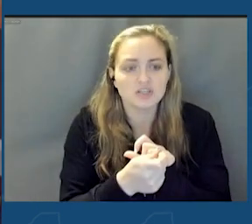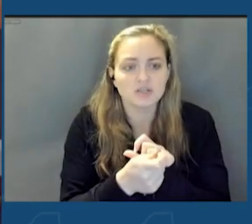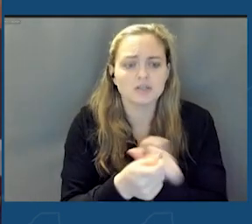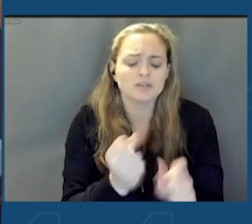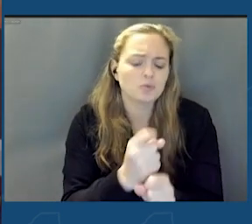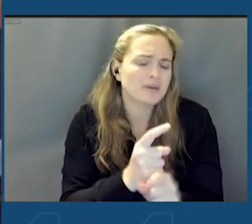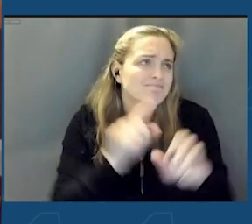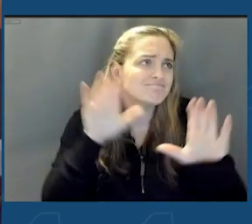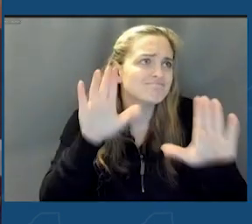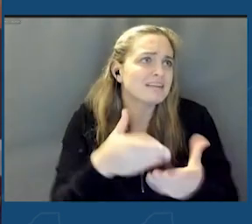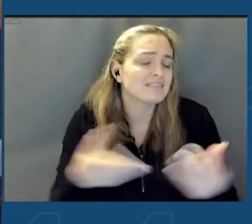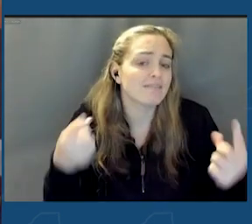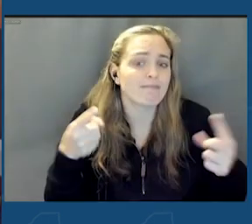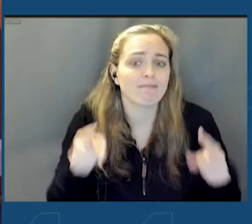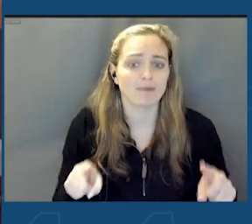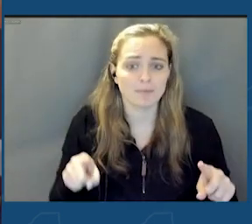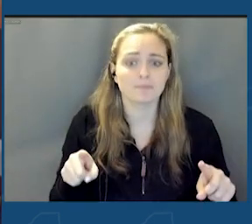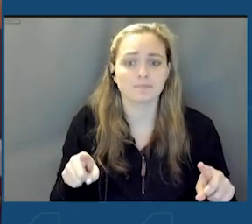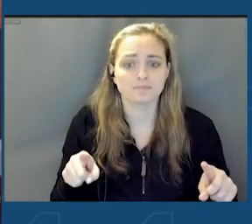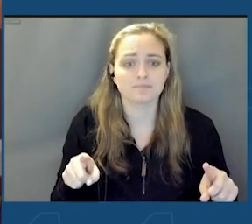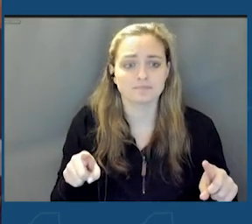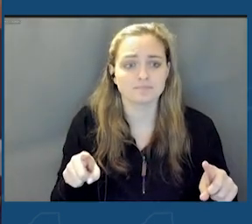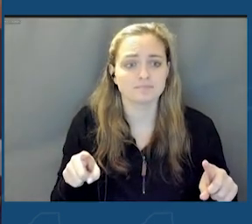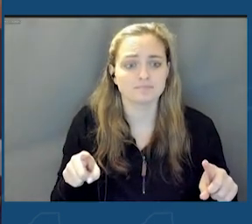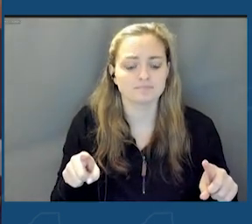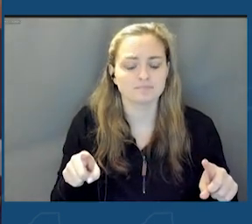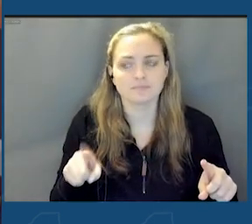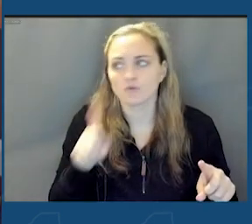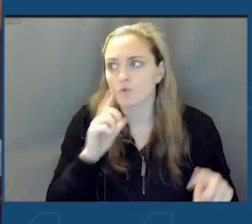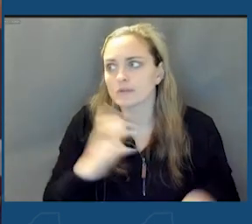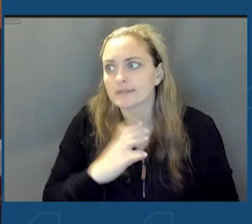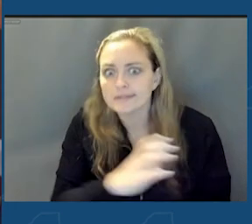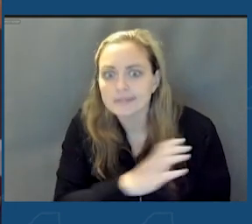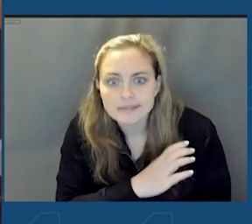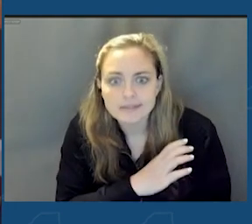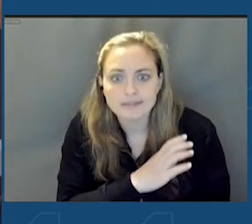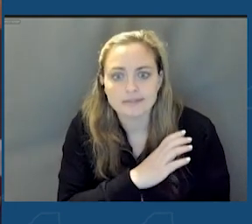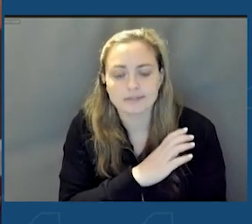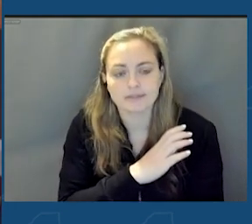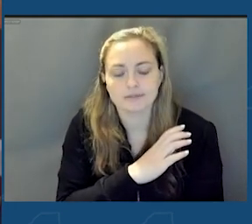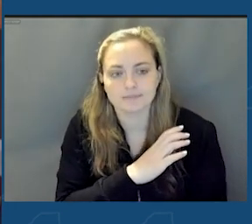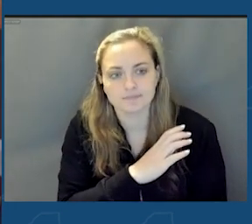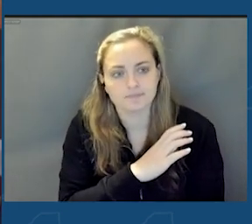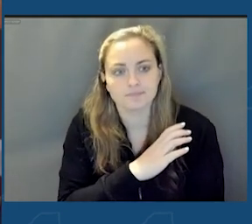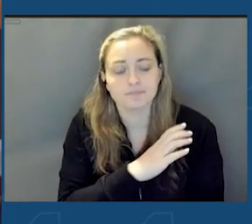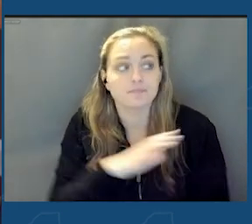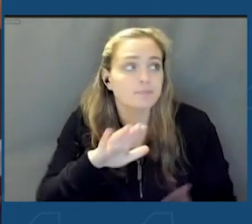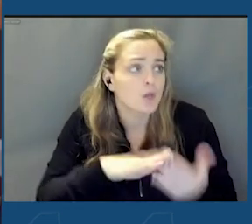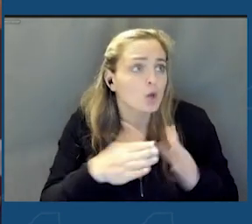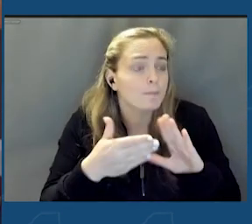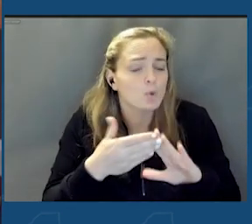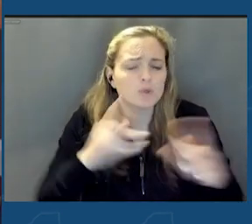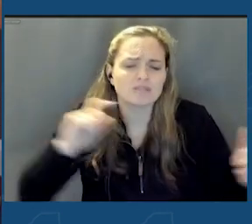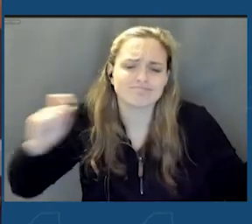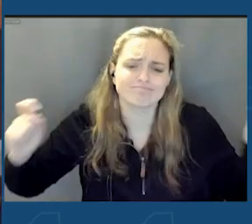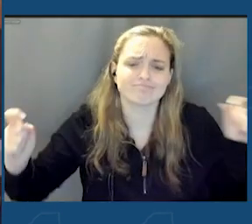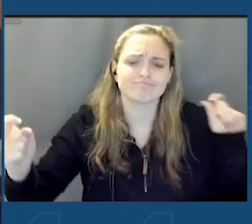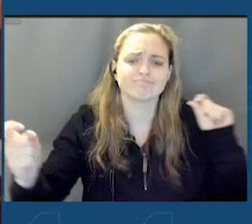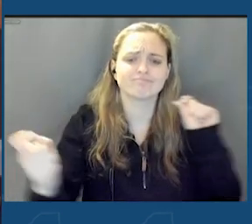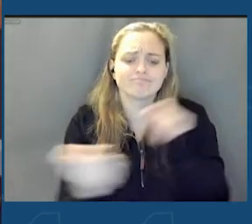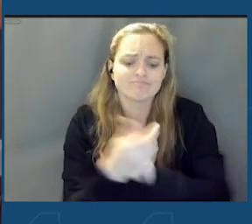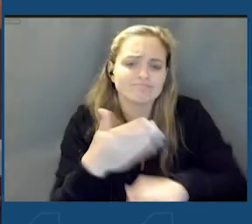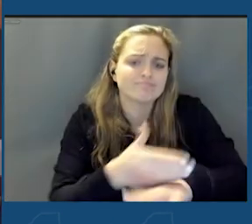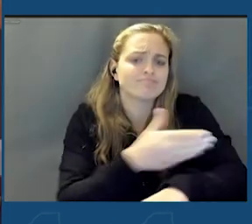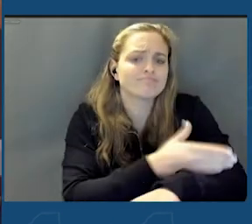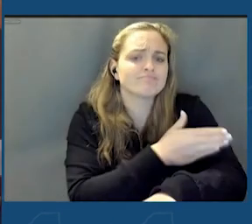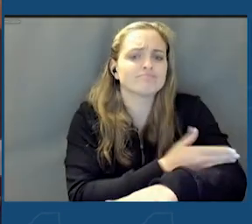amazing things happen for its citizens. And as the community transforms, we all play a role